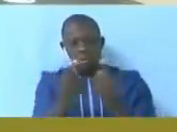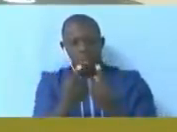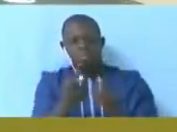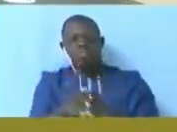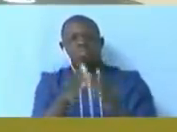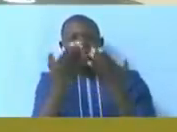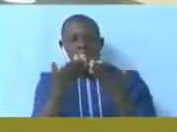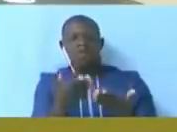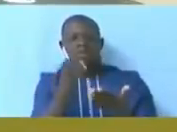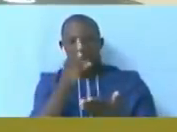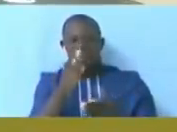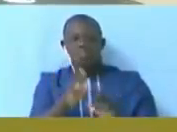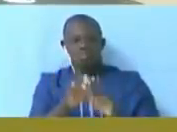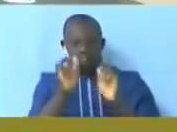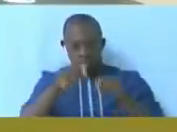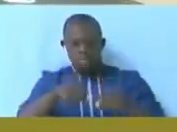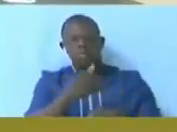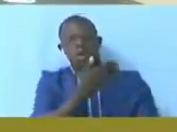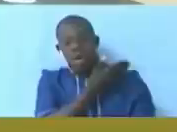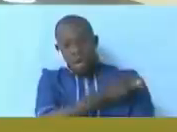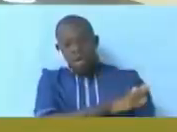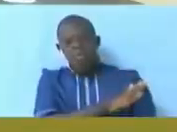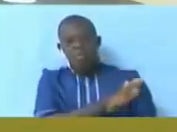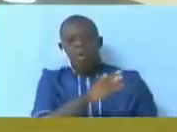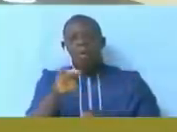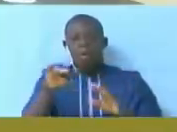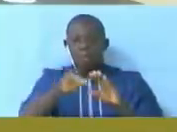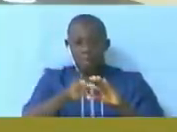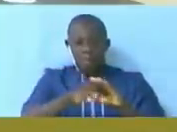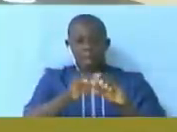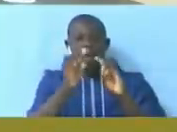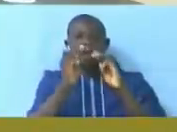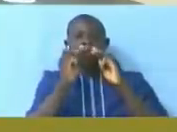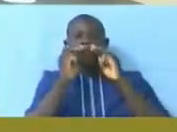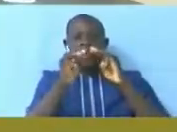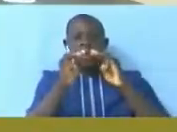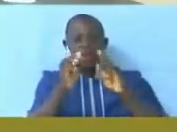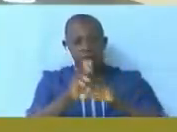they said now, well, they will allow members of the media to come in.